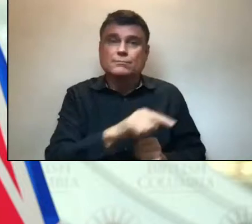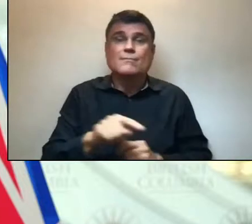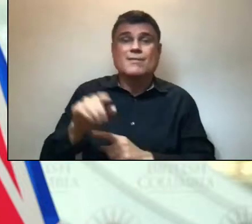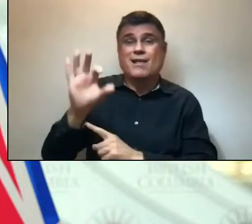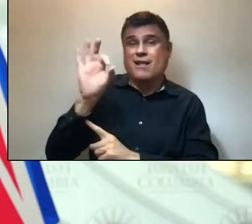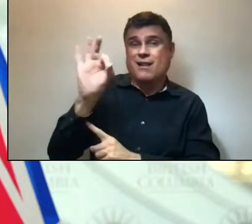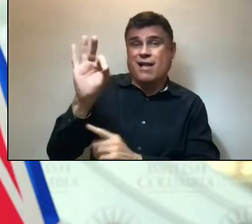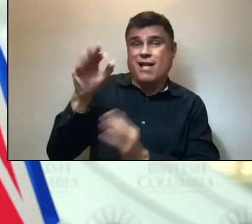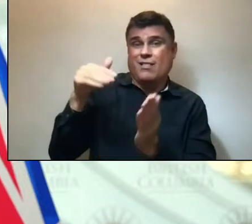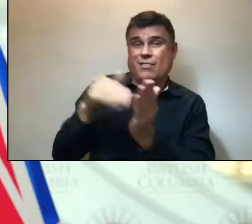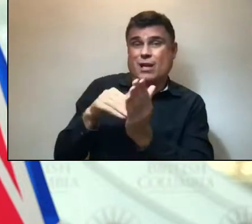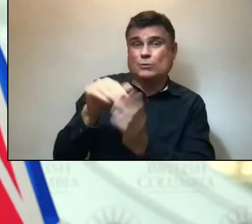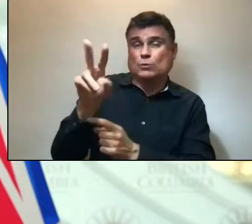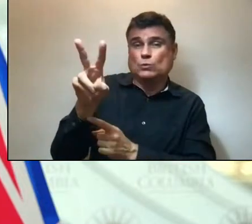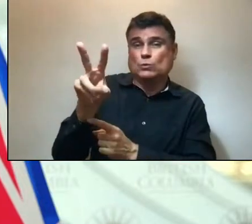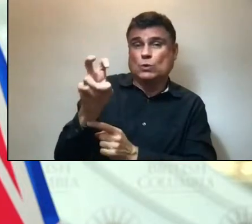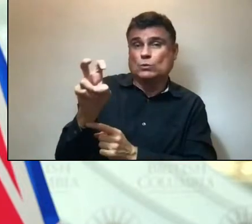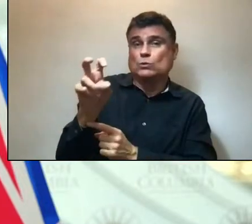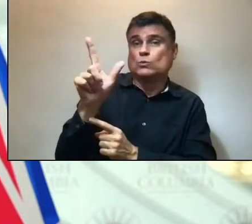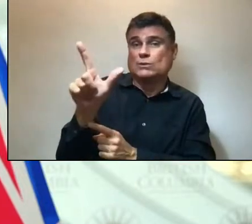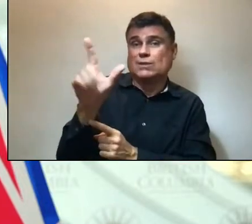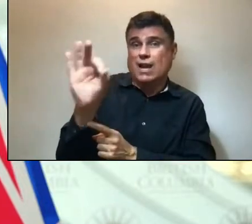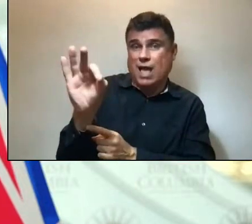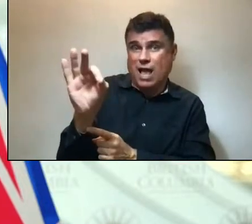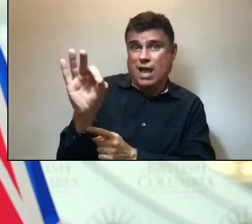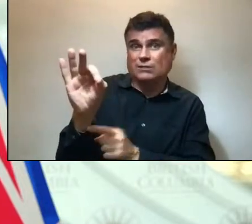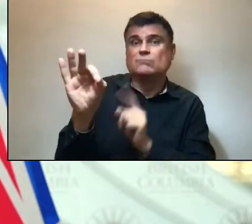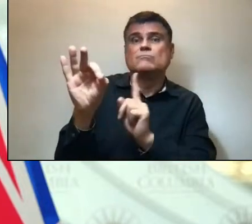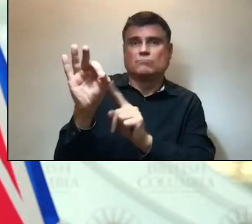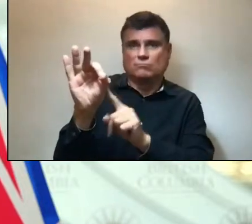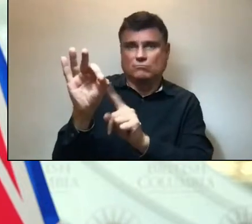9,229 base acute care beds in BC,